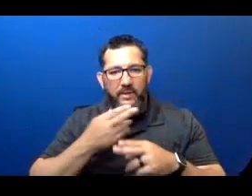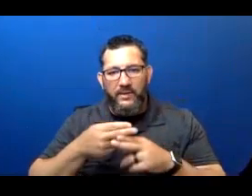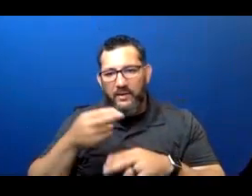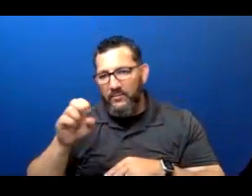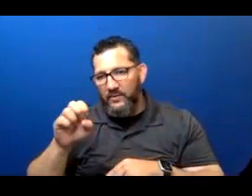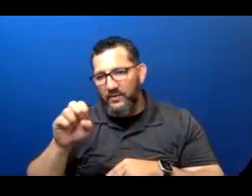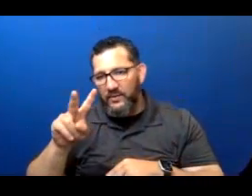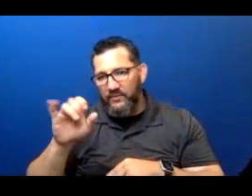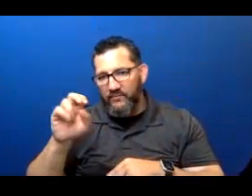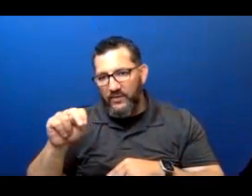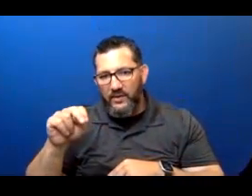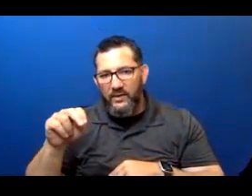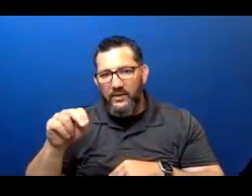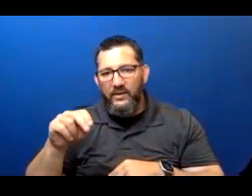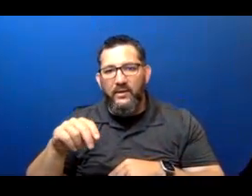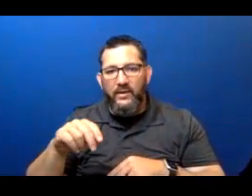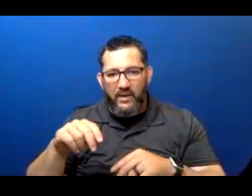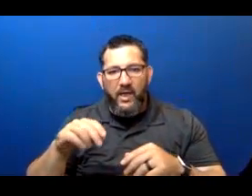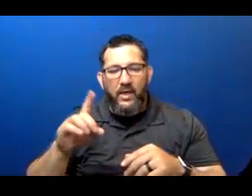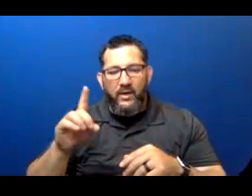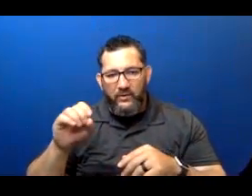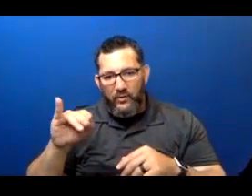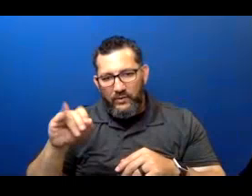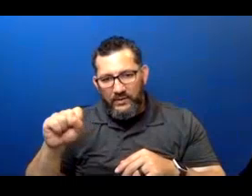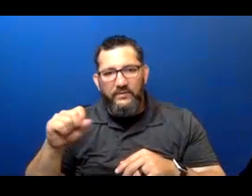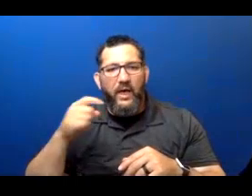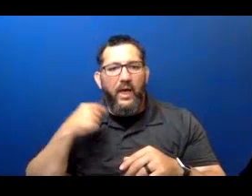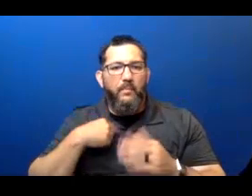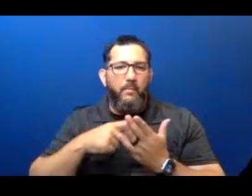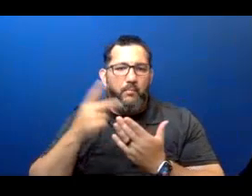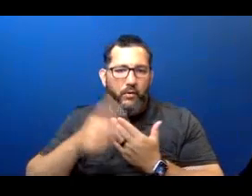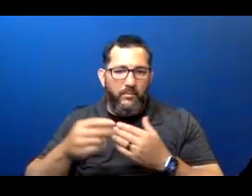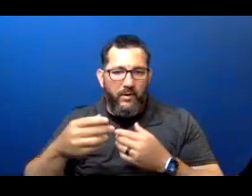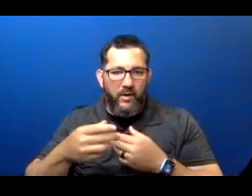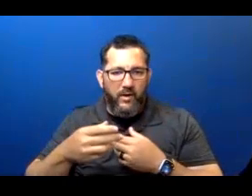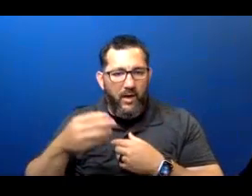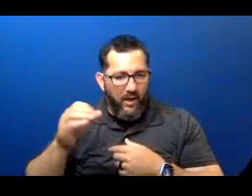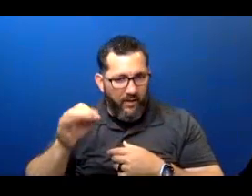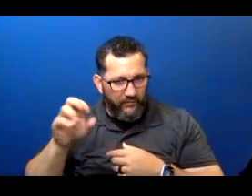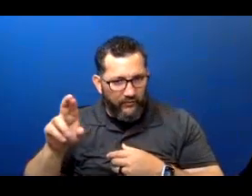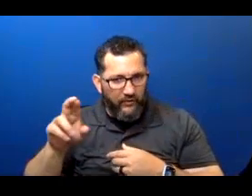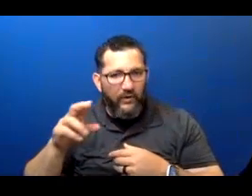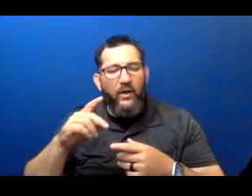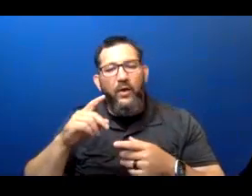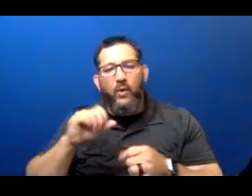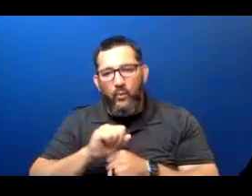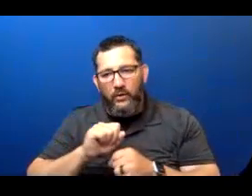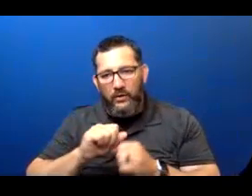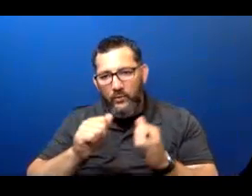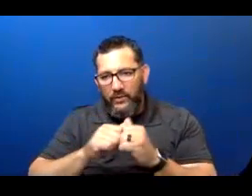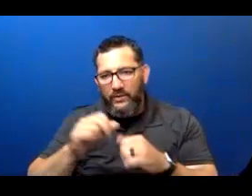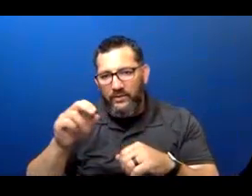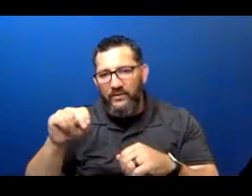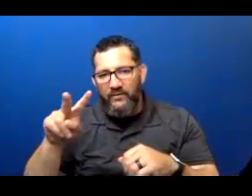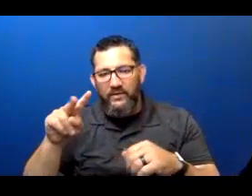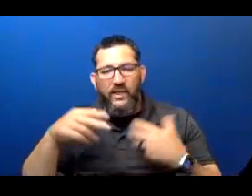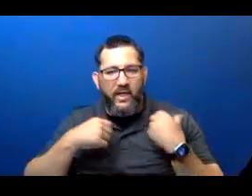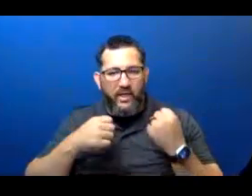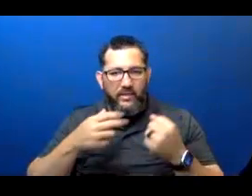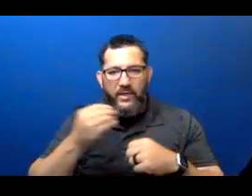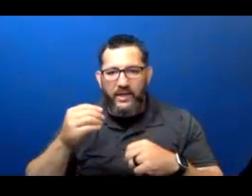Evelyn Donis, and I'm a program officer, one with the Nevada Office of Minority Health and Equity. And basically, I'll be presenting